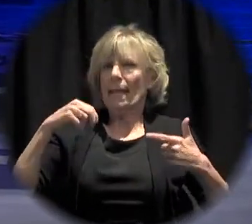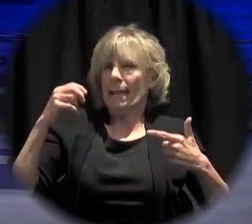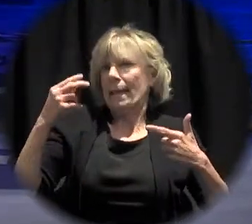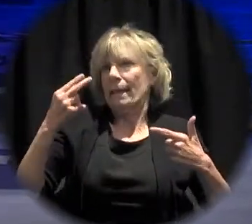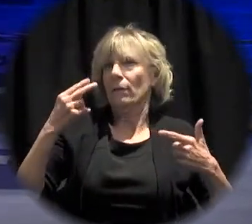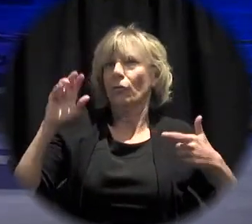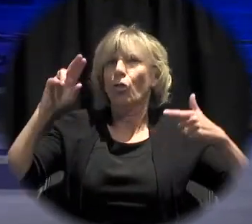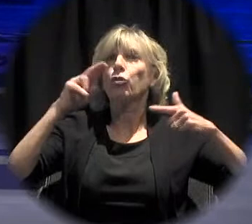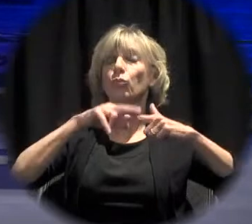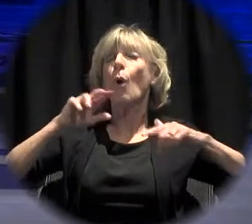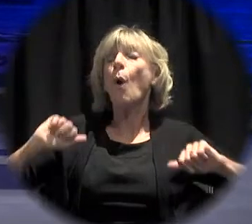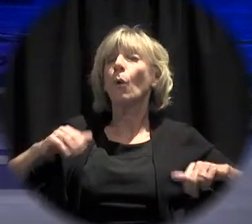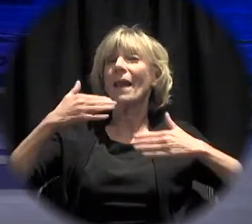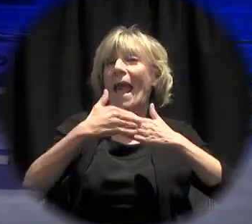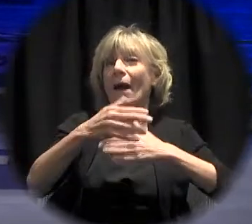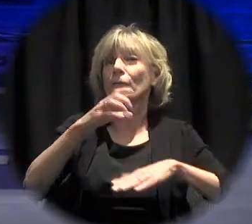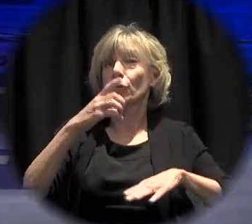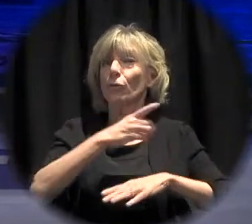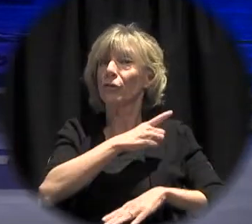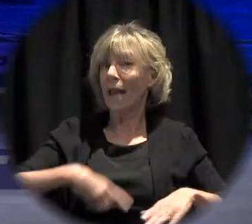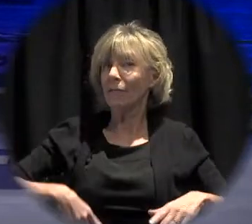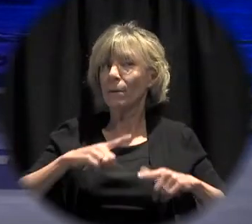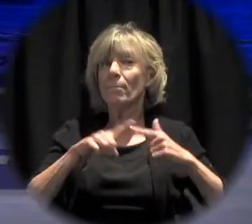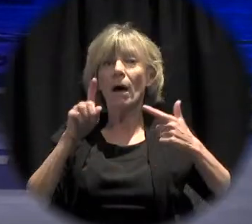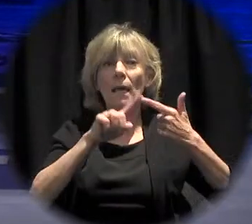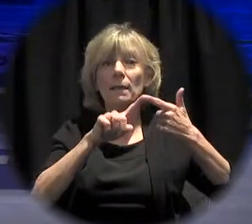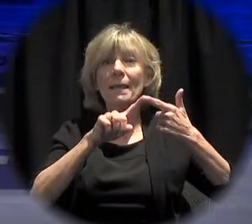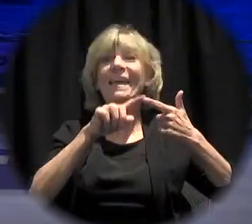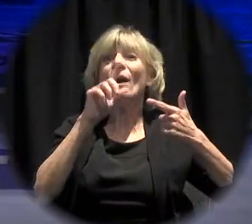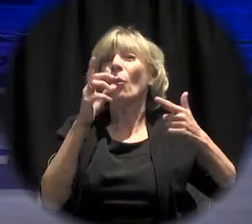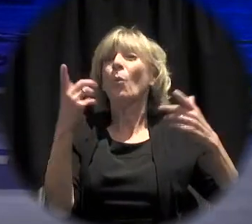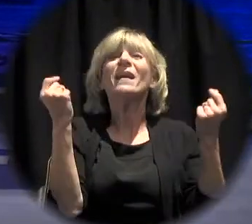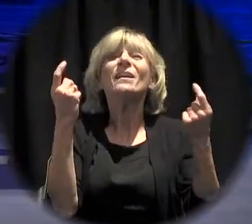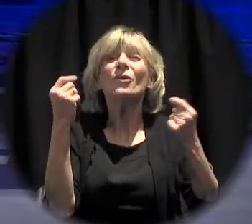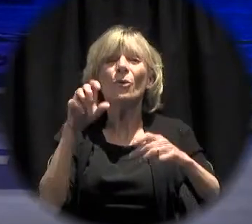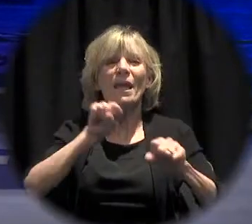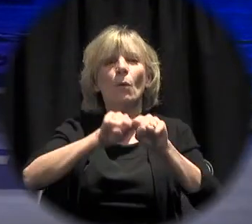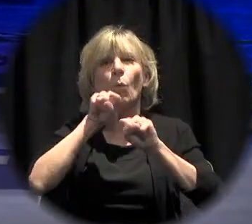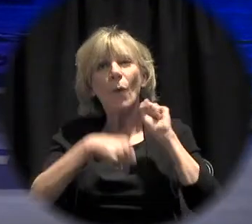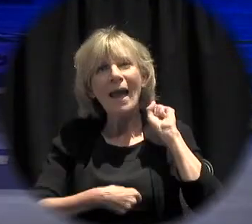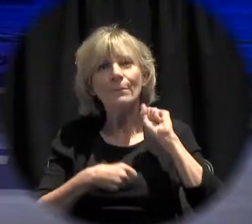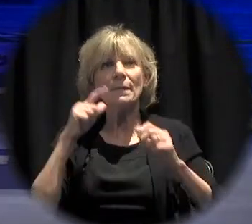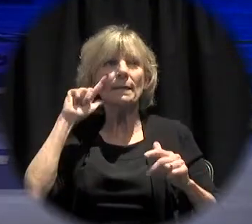did. He raped his sister-in-law, his half-sister.